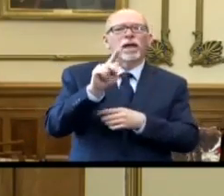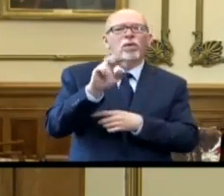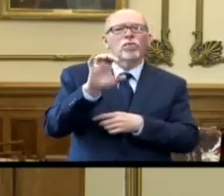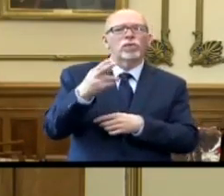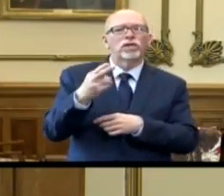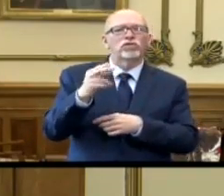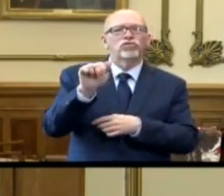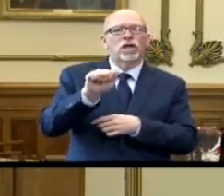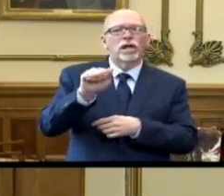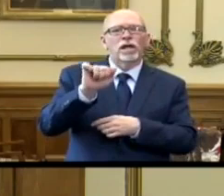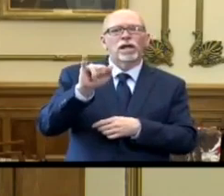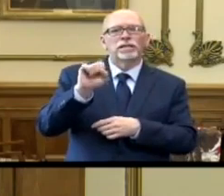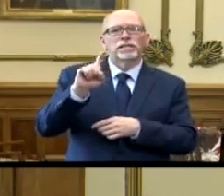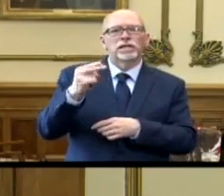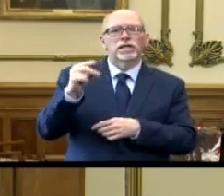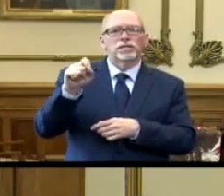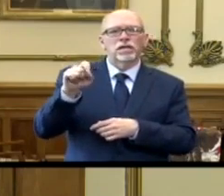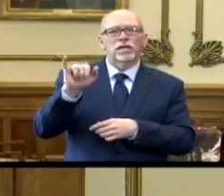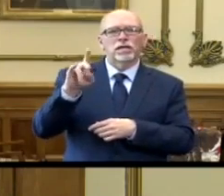at